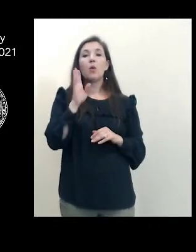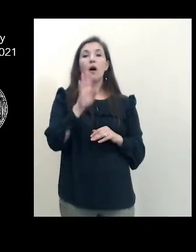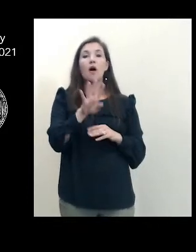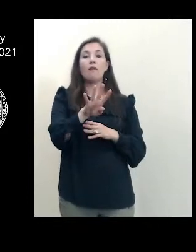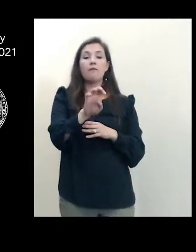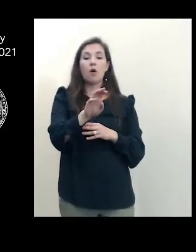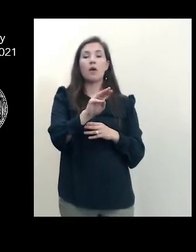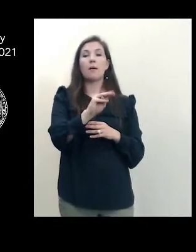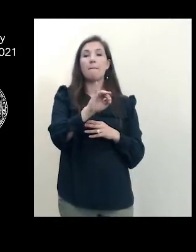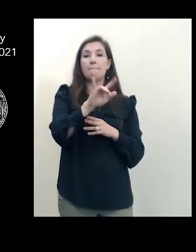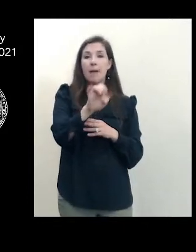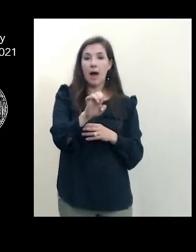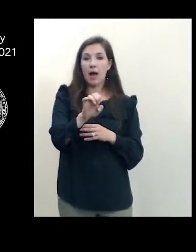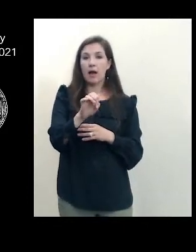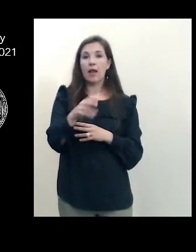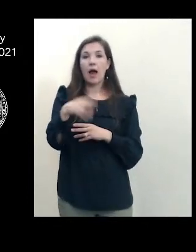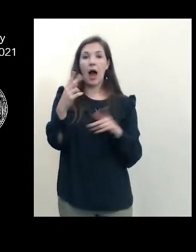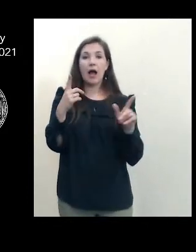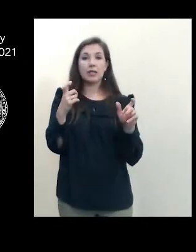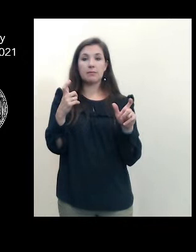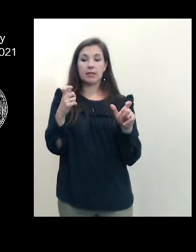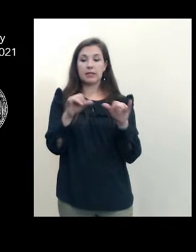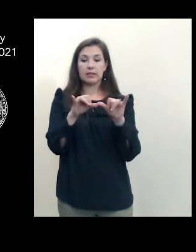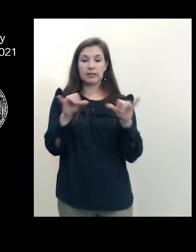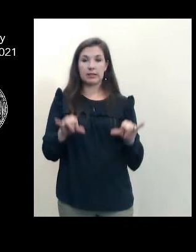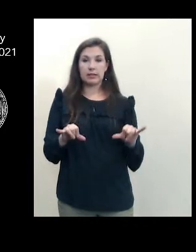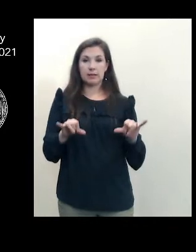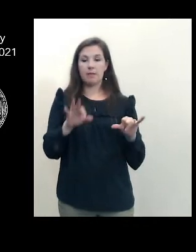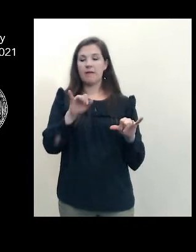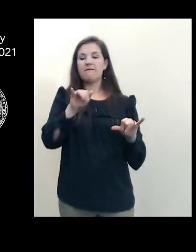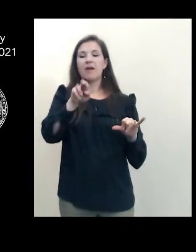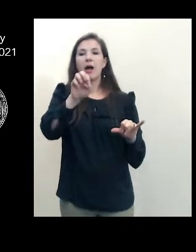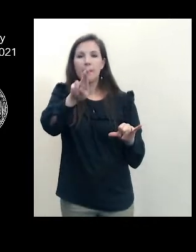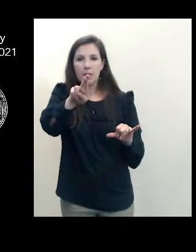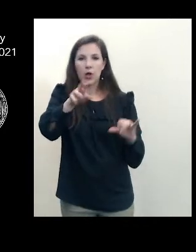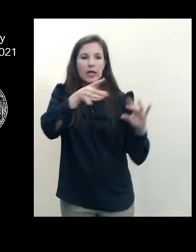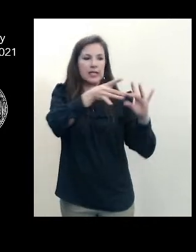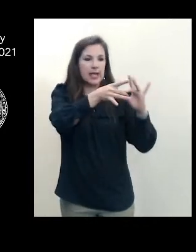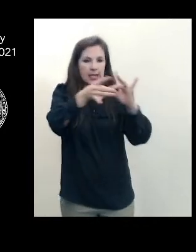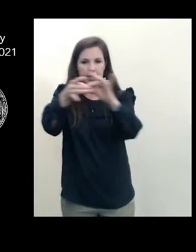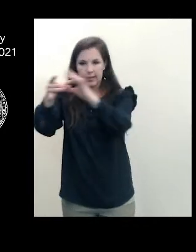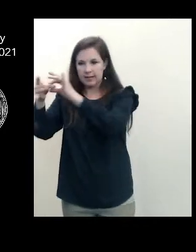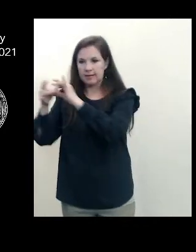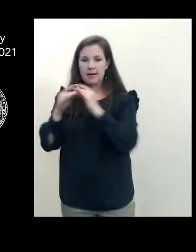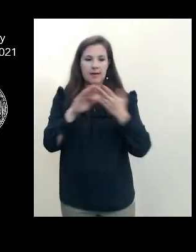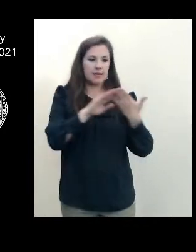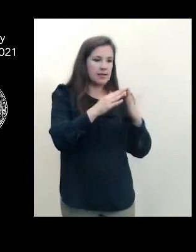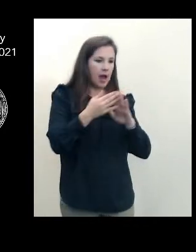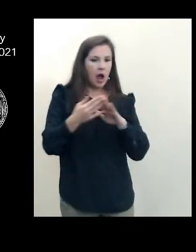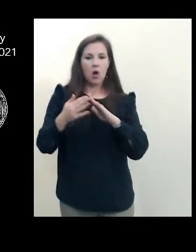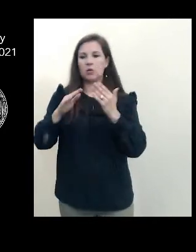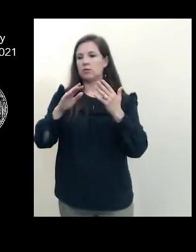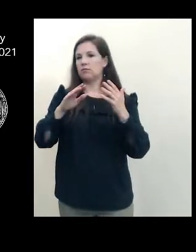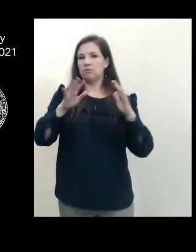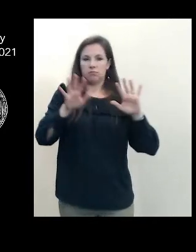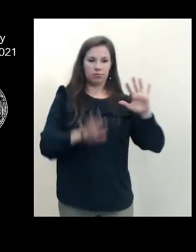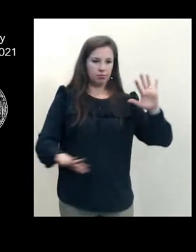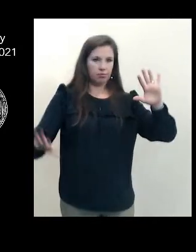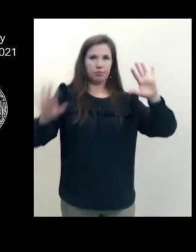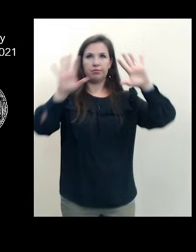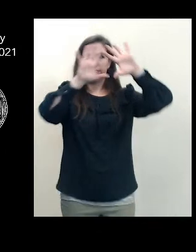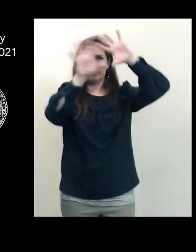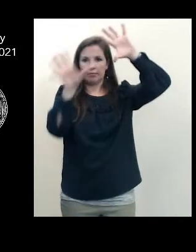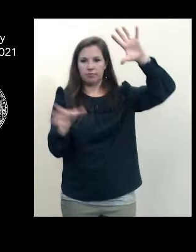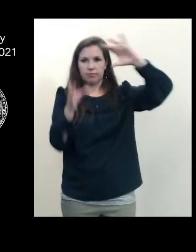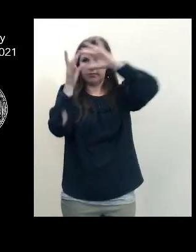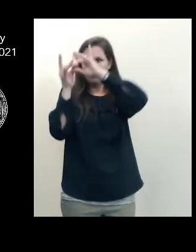high-speed fiber system across the entire county, connecting every city, every town, every village in Erie County, which then can be